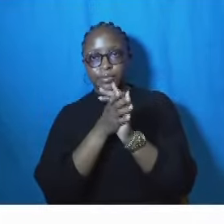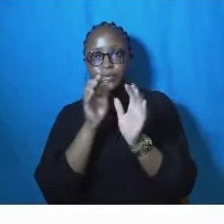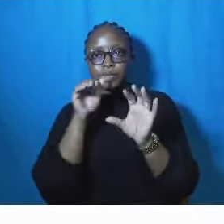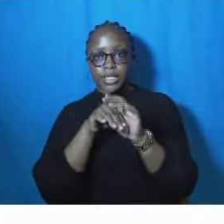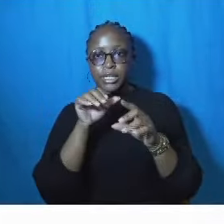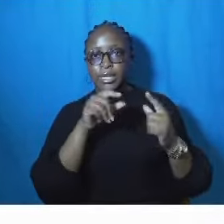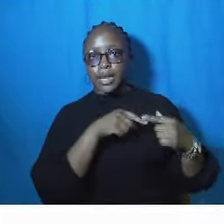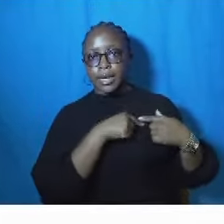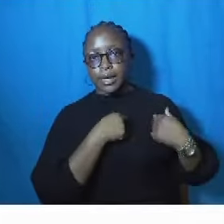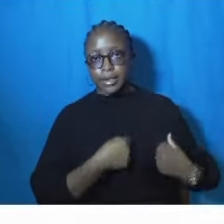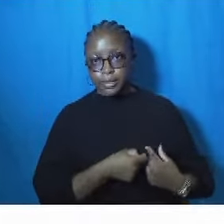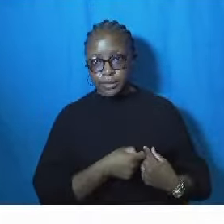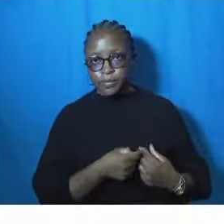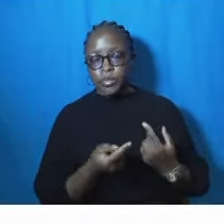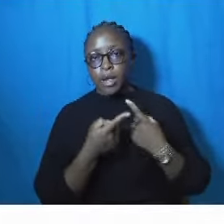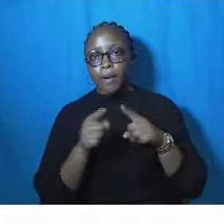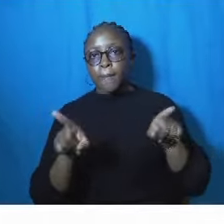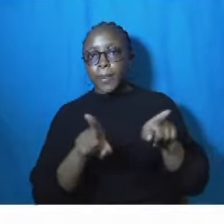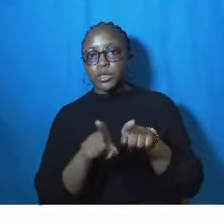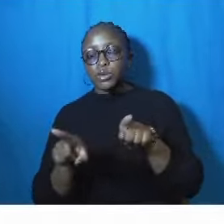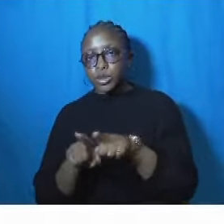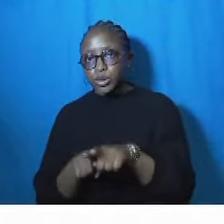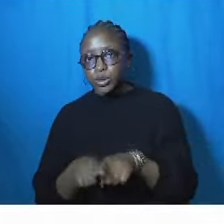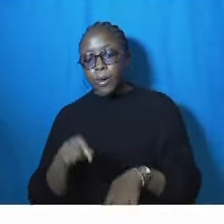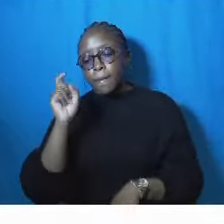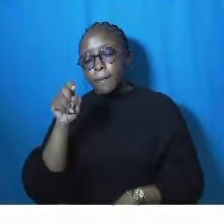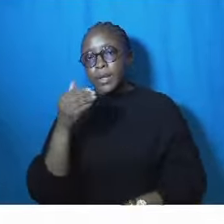in testimony of the spoken word.